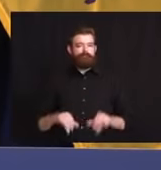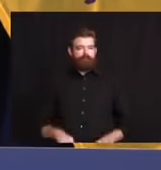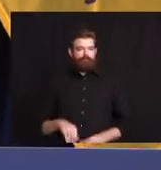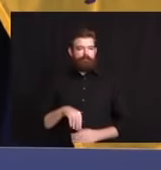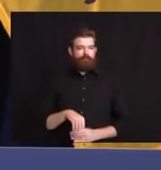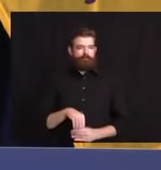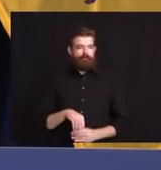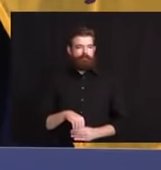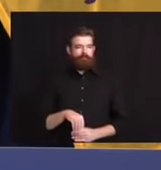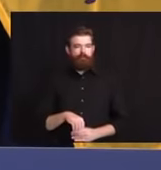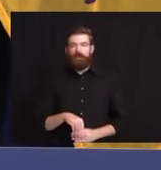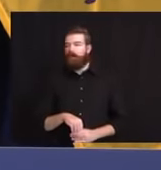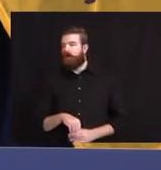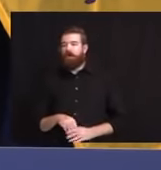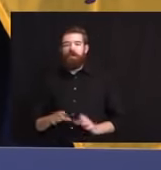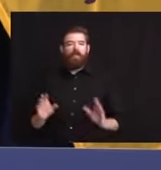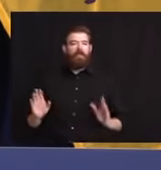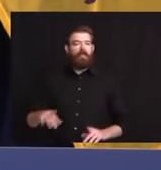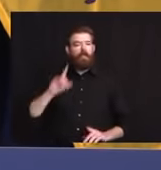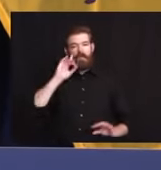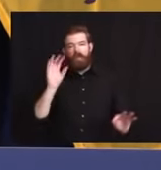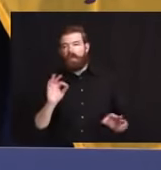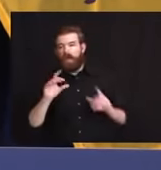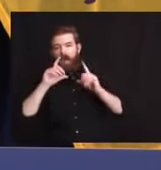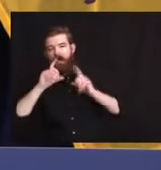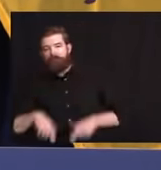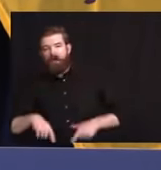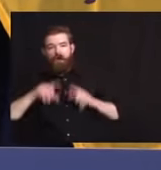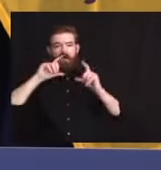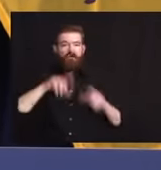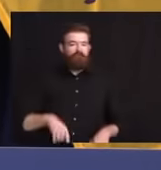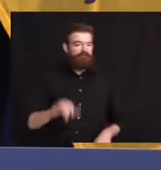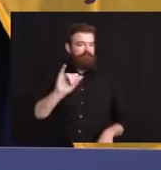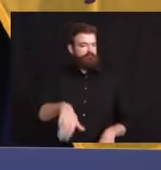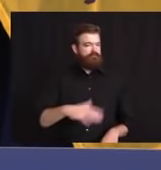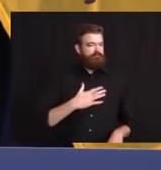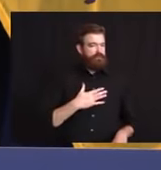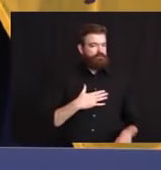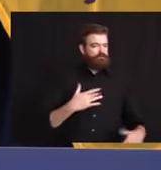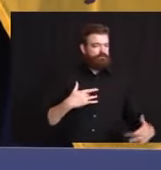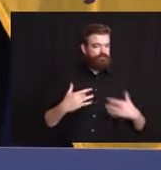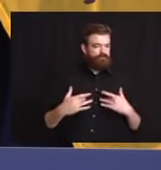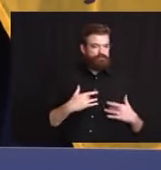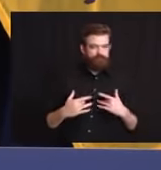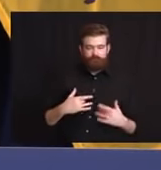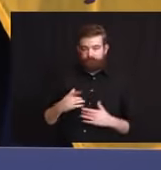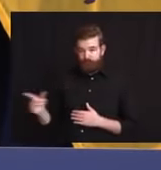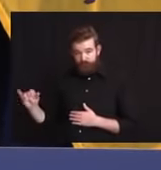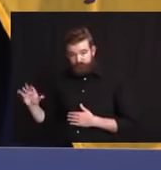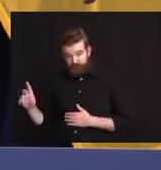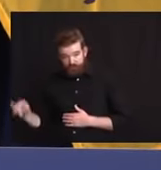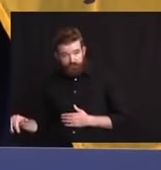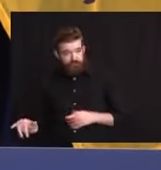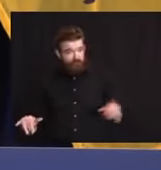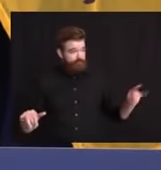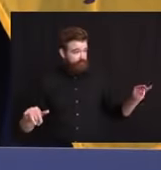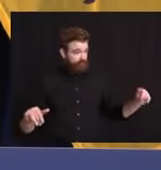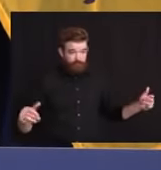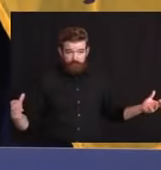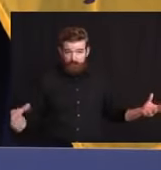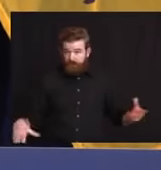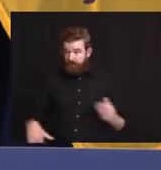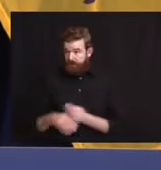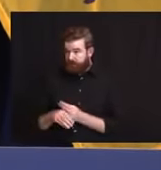lack of a better phrase, and that concerns me. I'll speak for myself. But Judy or Tina, anything you want to add? Do you see the silver? I guess Brent's question